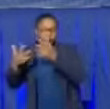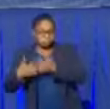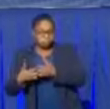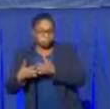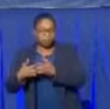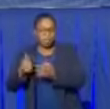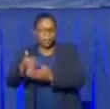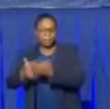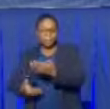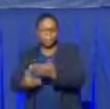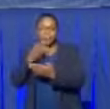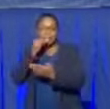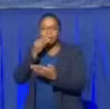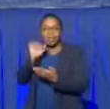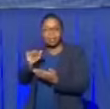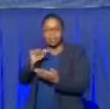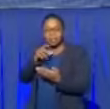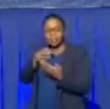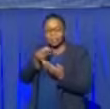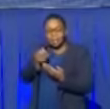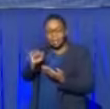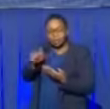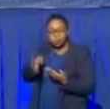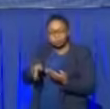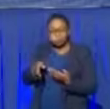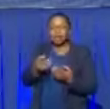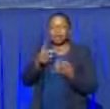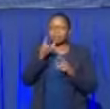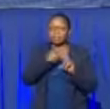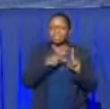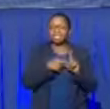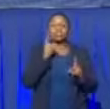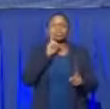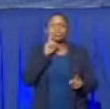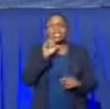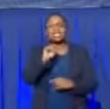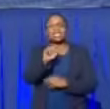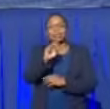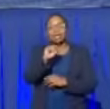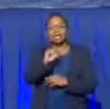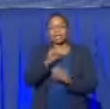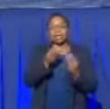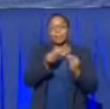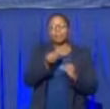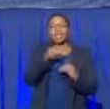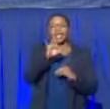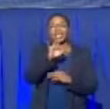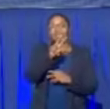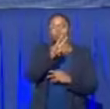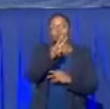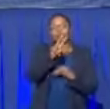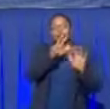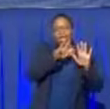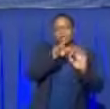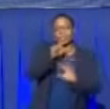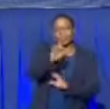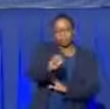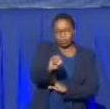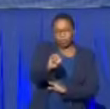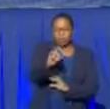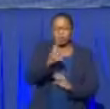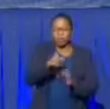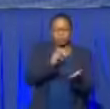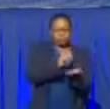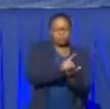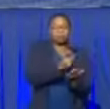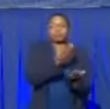ID number to this SMS number, 32810. They will receive a response confirming the voting